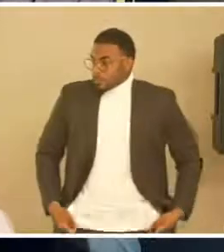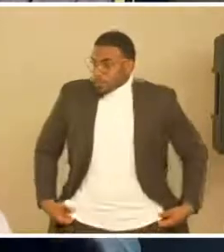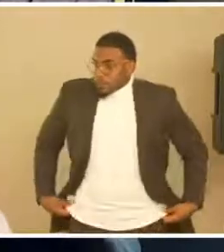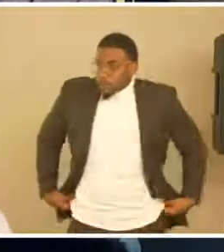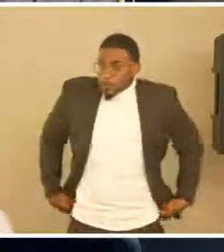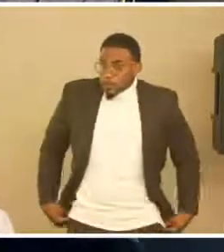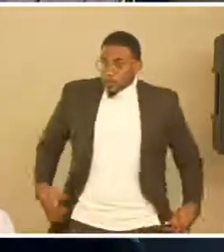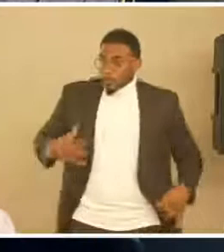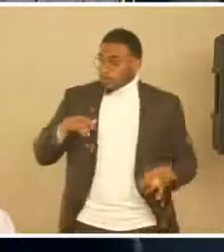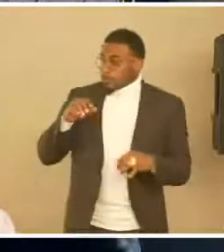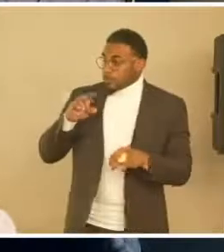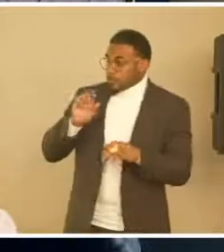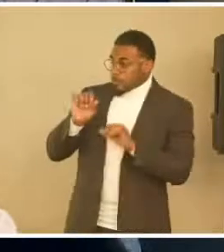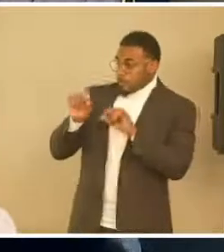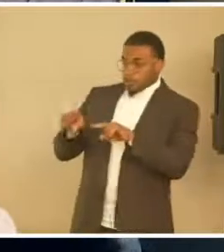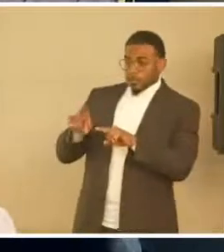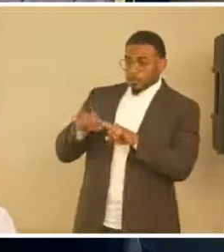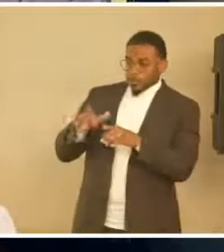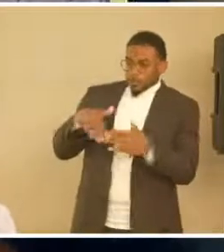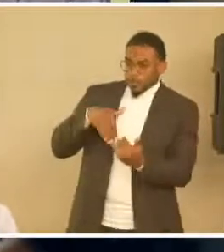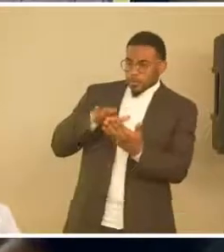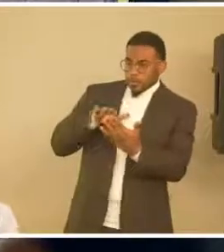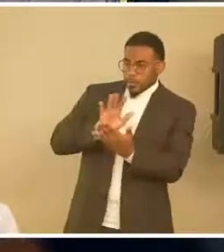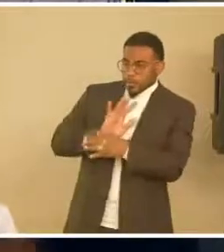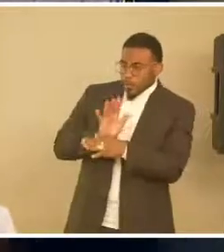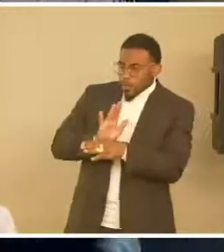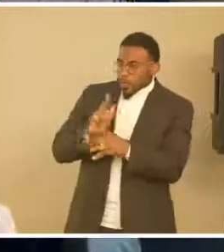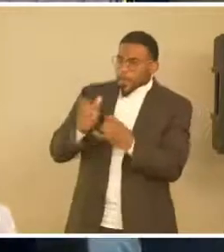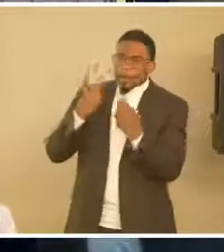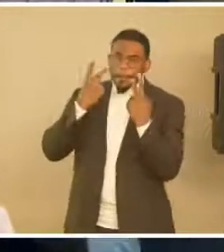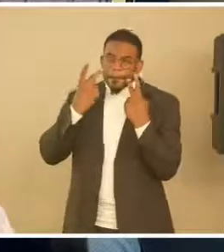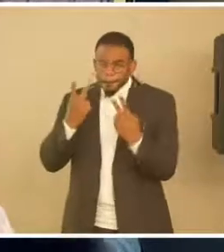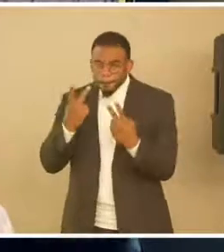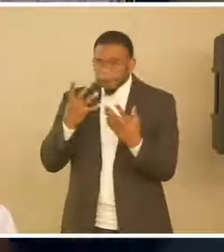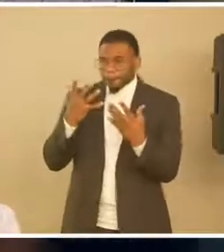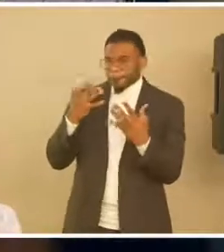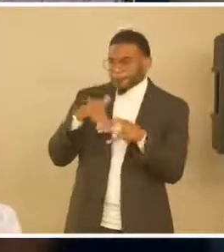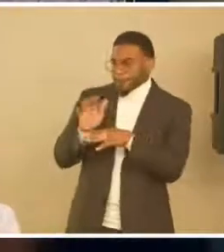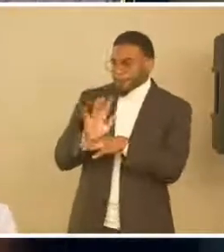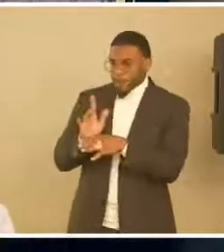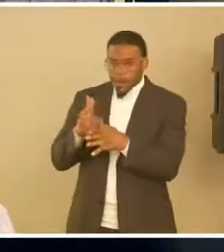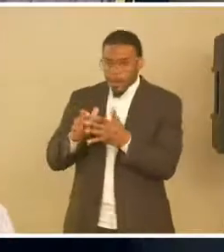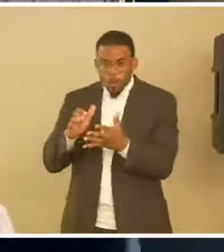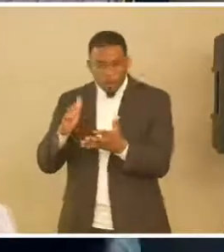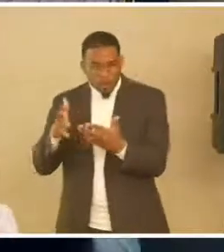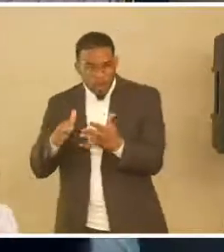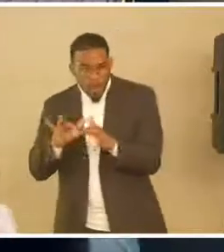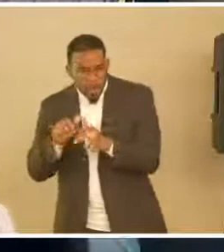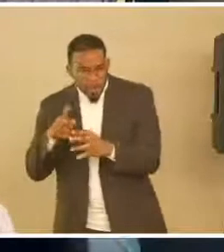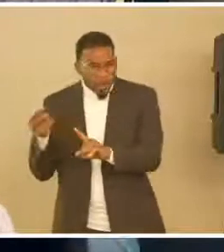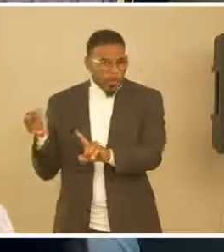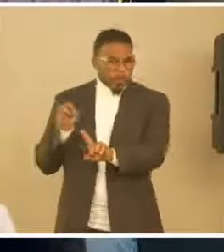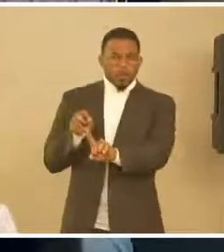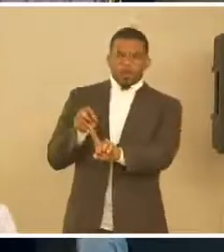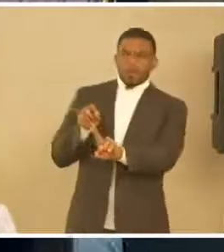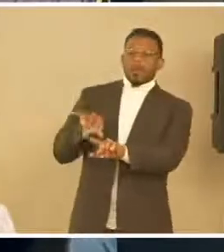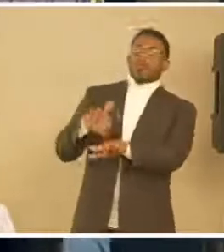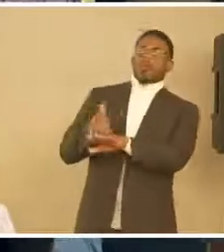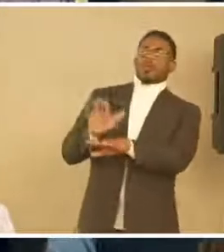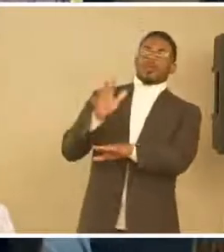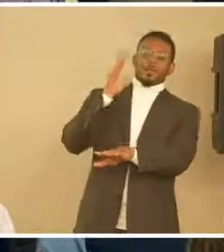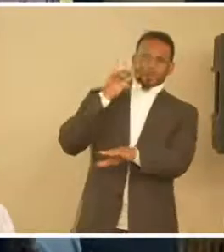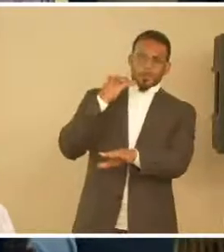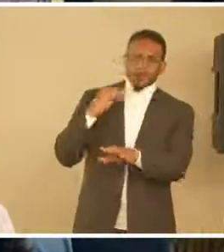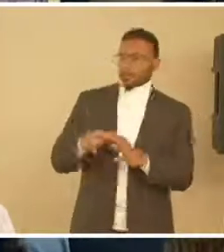I ask you how you approach the film? What do you see in the film? What do you how do you view it based on